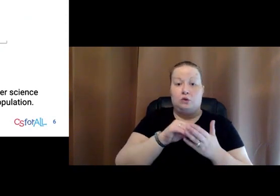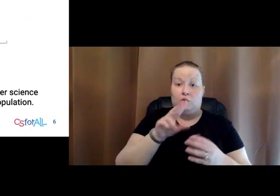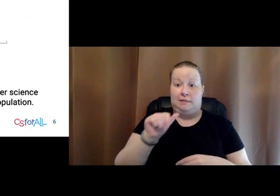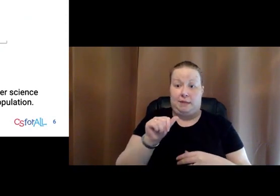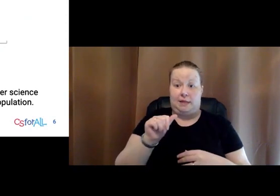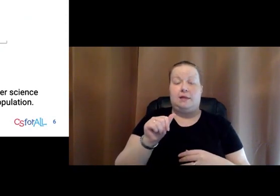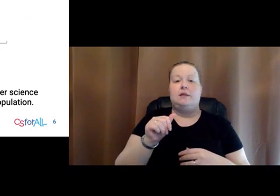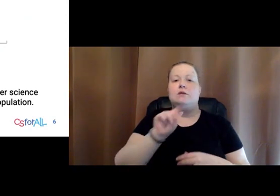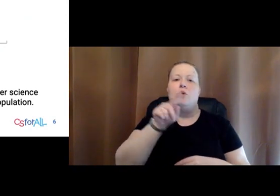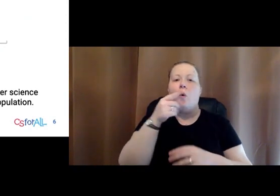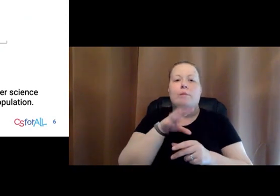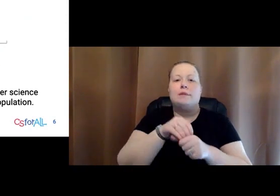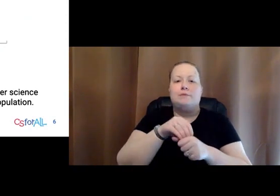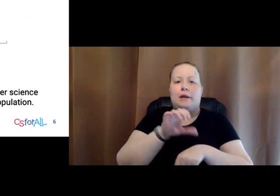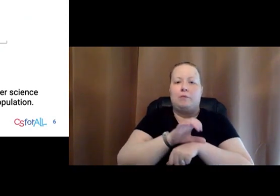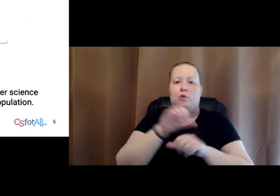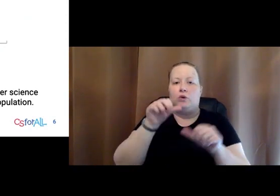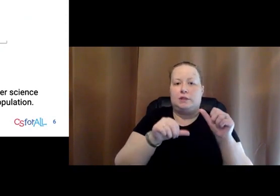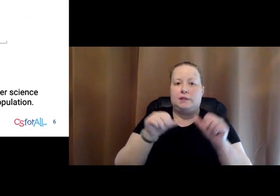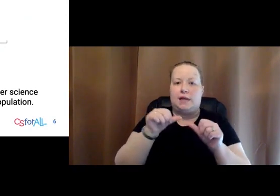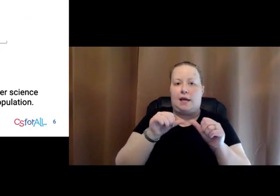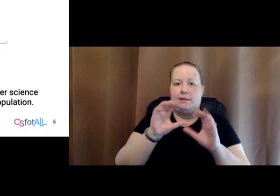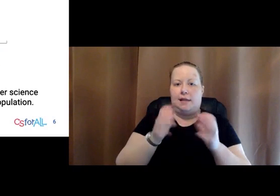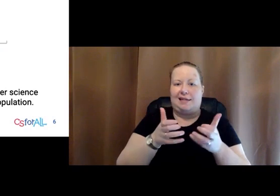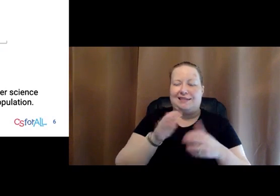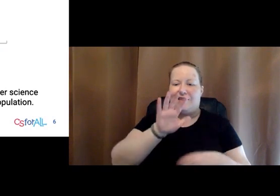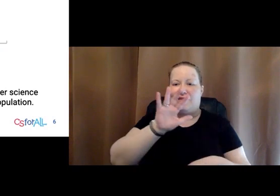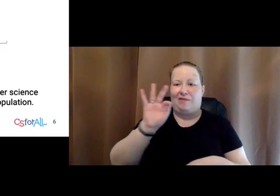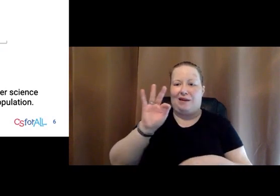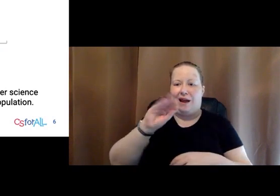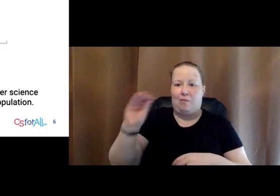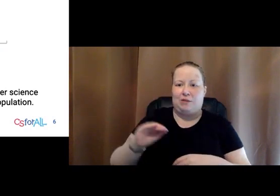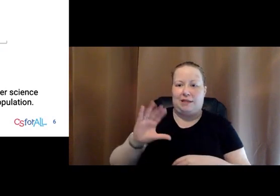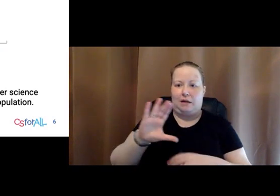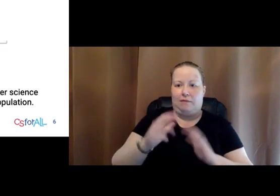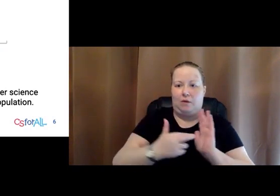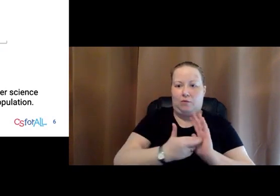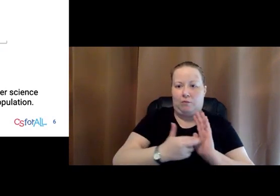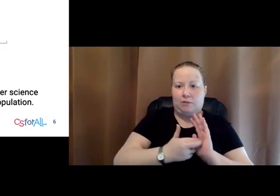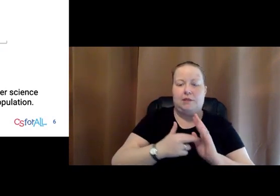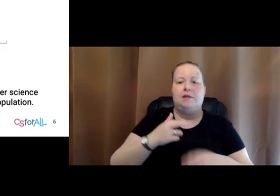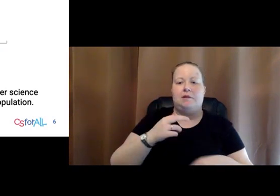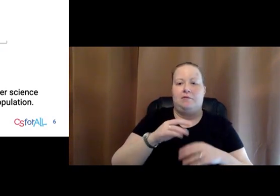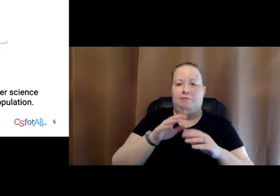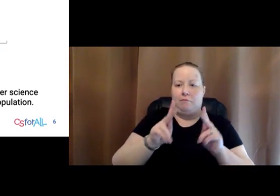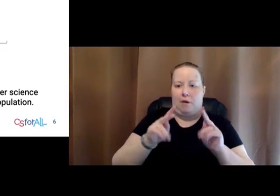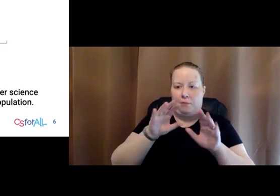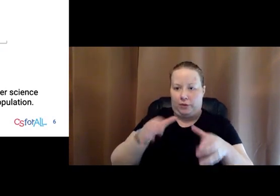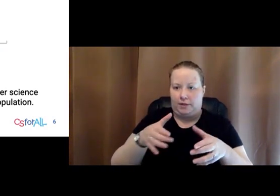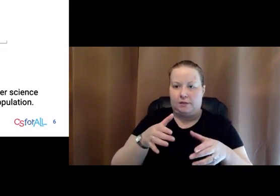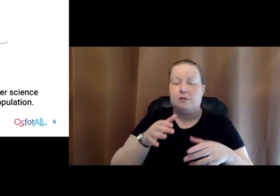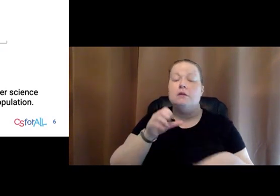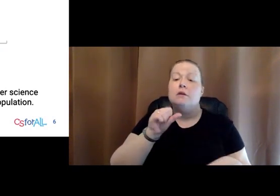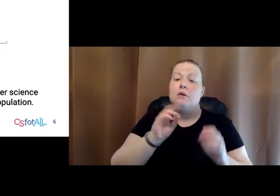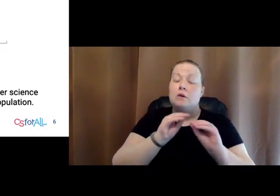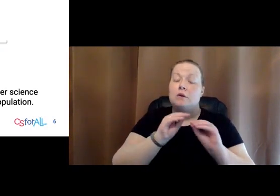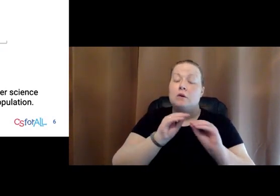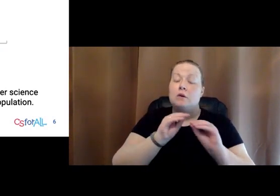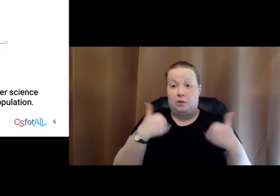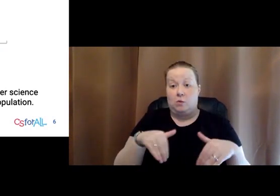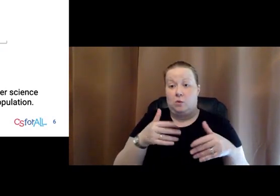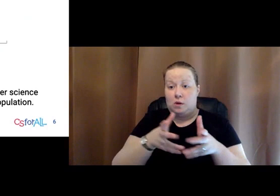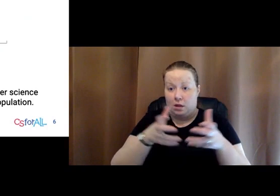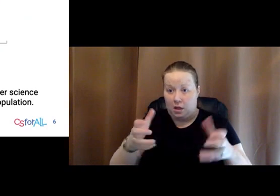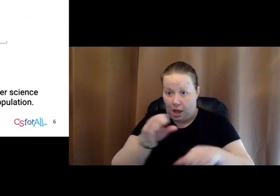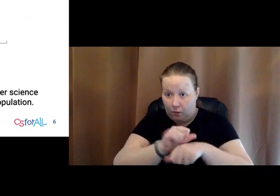participating in computer science classes at 59% of their representative population. So we clearly have a lot of work to do in